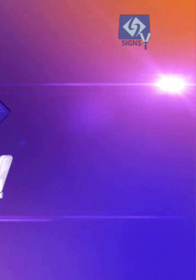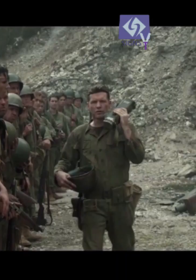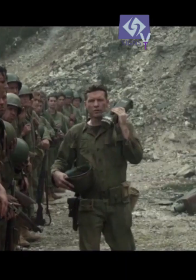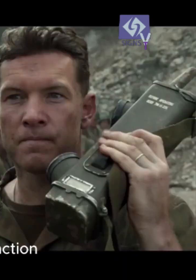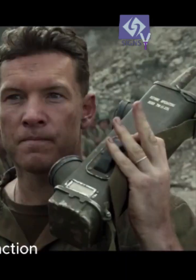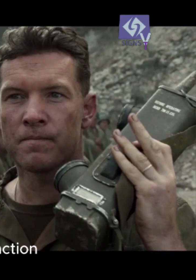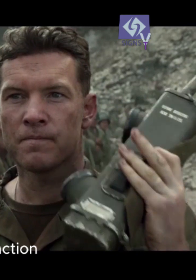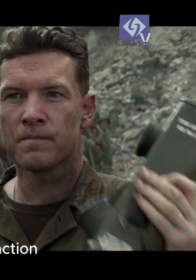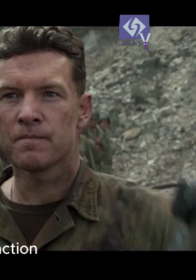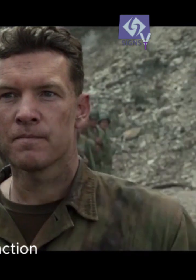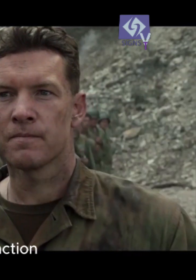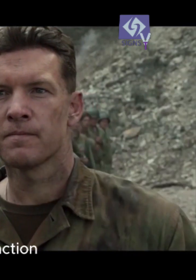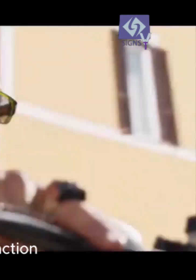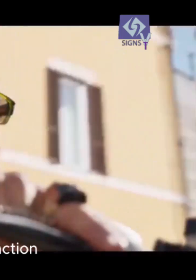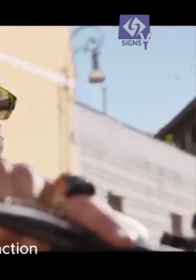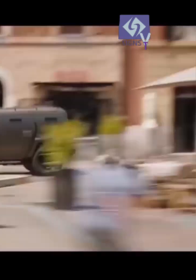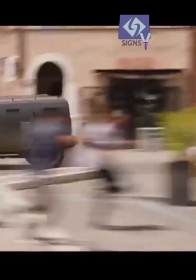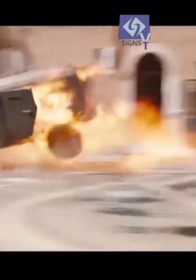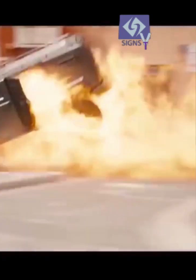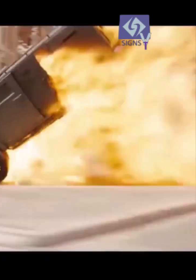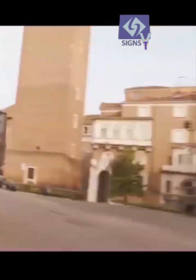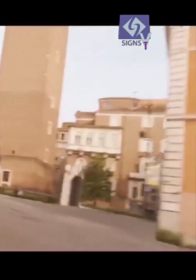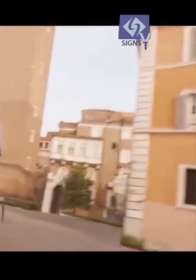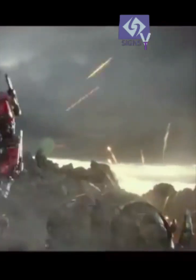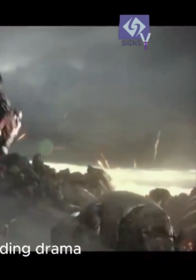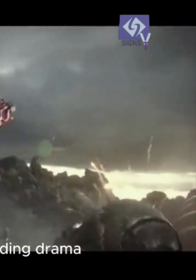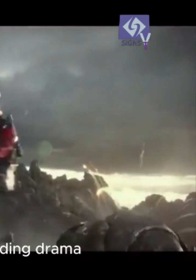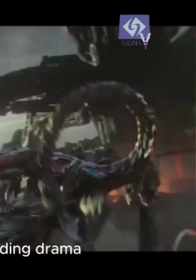better than it would have been without a sign language interpreter.